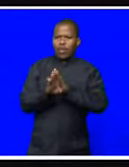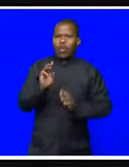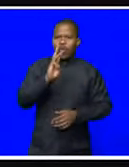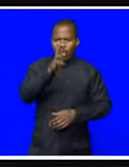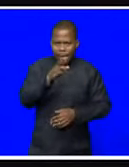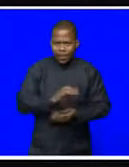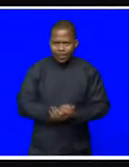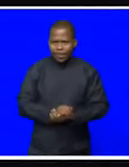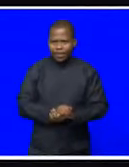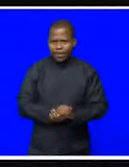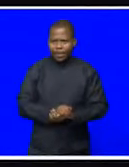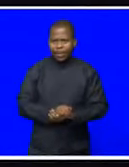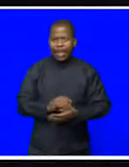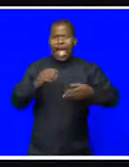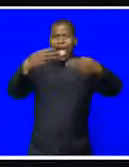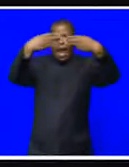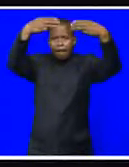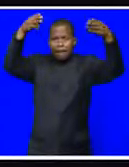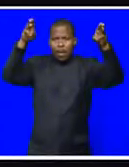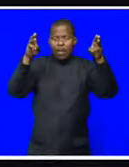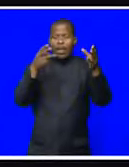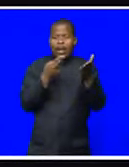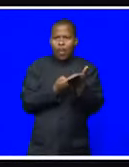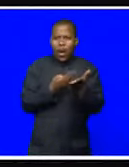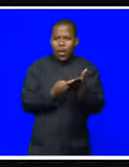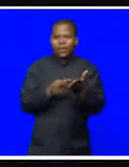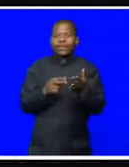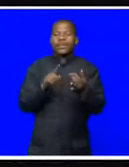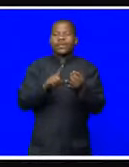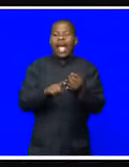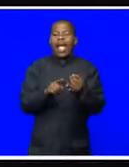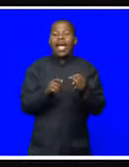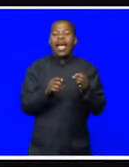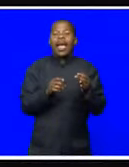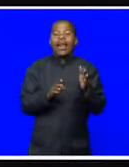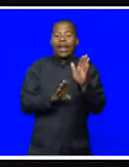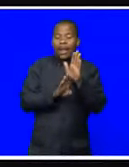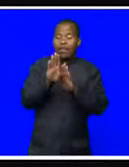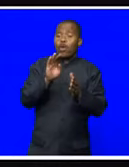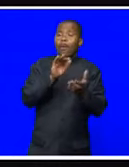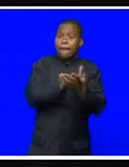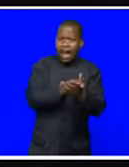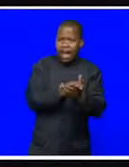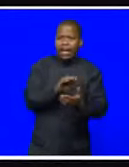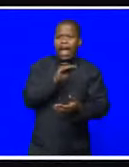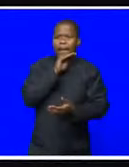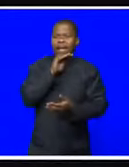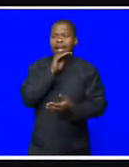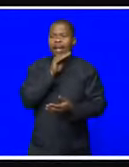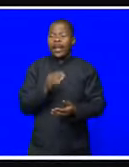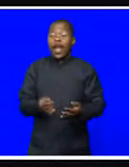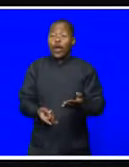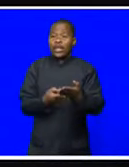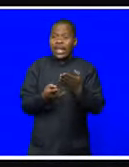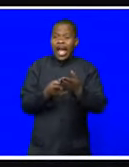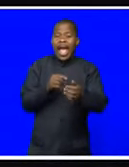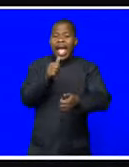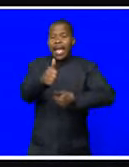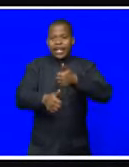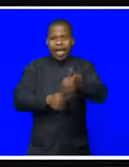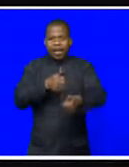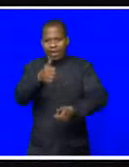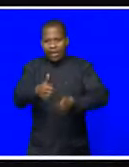Board, management, including development partners, are committed in ensuring service